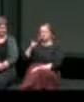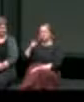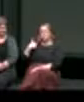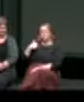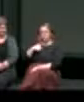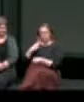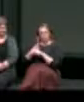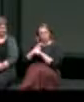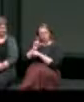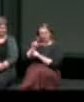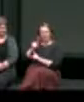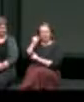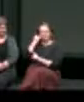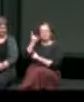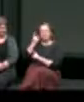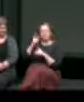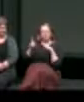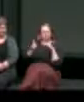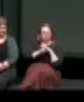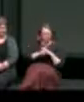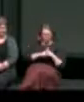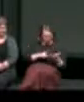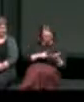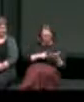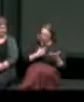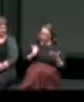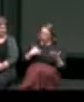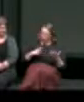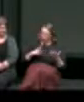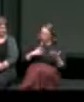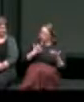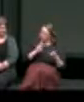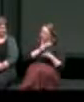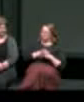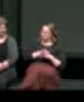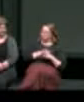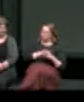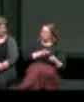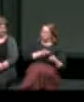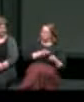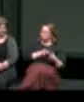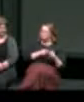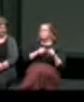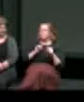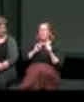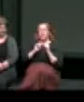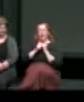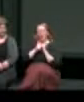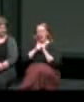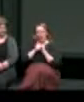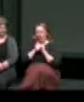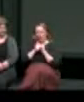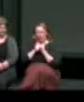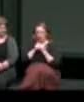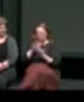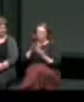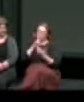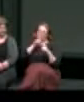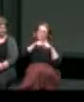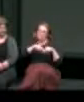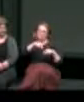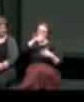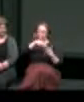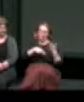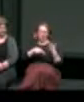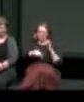we use that in case something turns up that we would want to curate. So how we approach that curation would depend on what the object